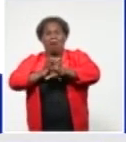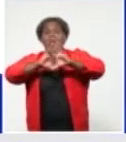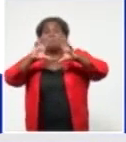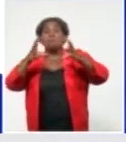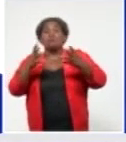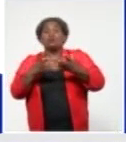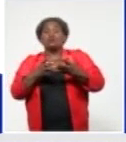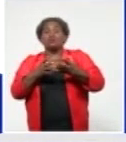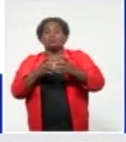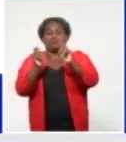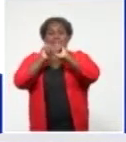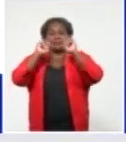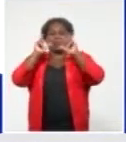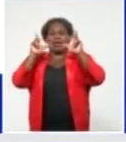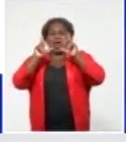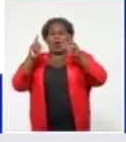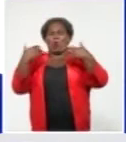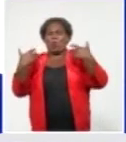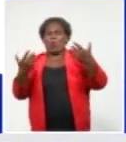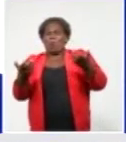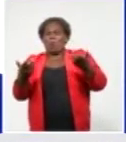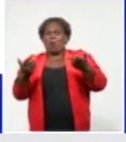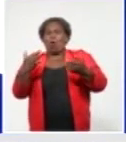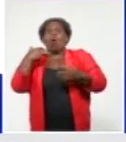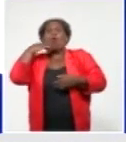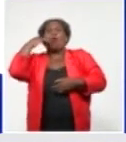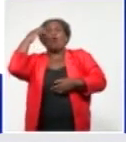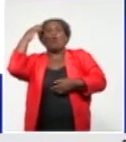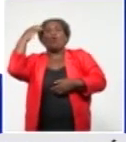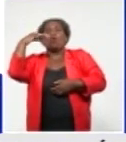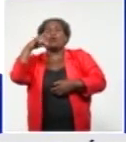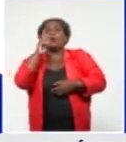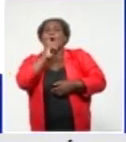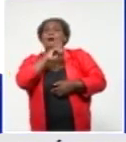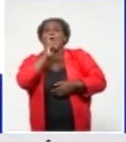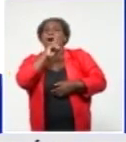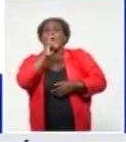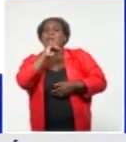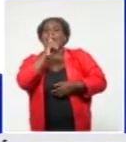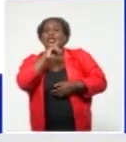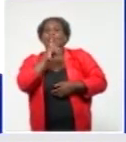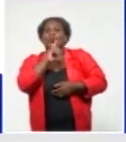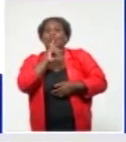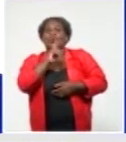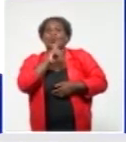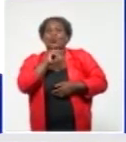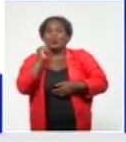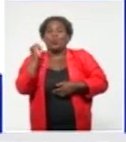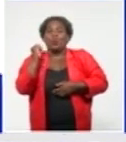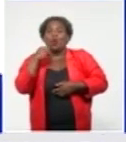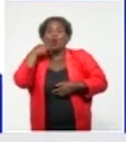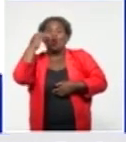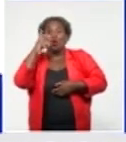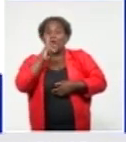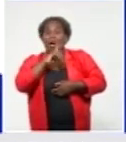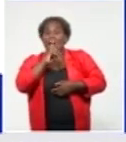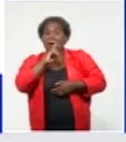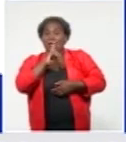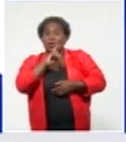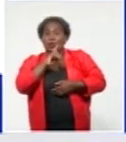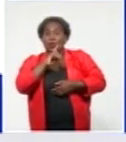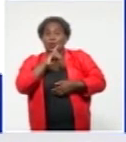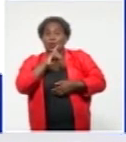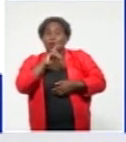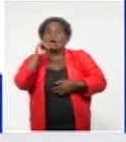part of the chart shows the Eastern Mediterranean behavior of the disease. It's important to remark the evolution of the pandemic